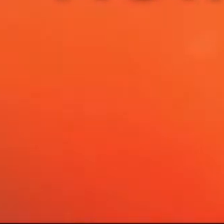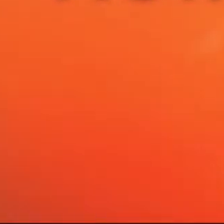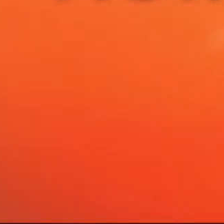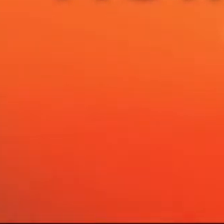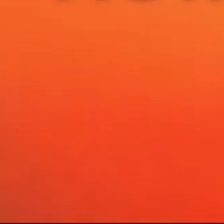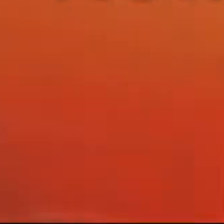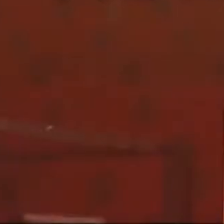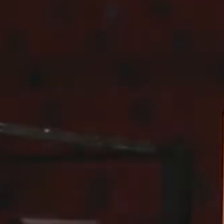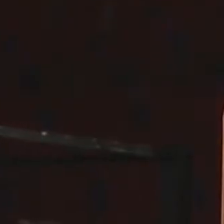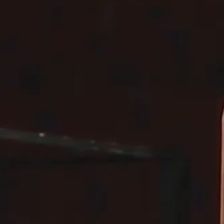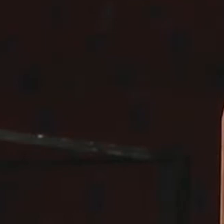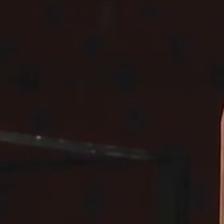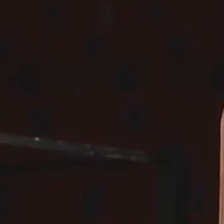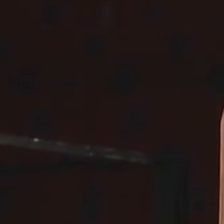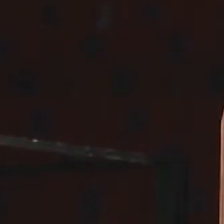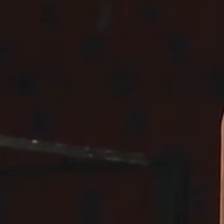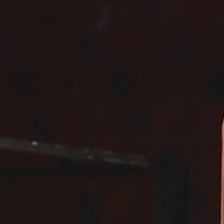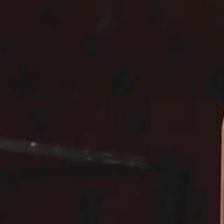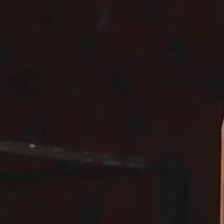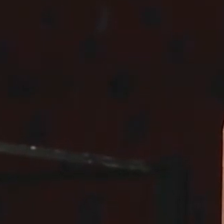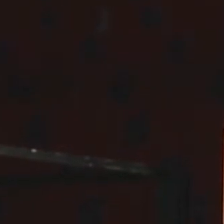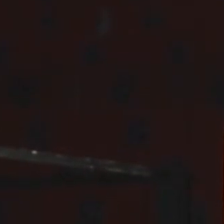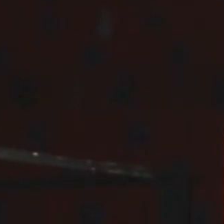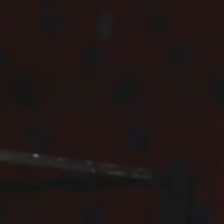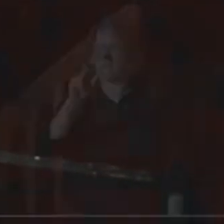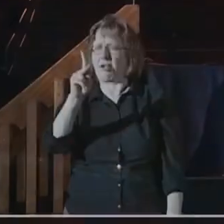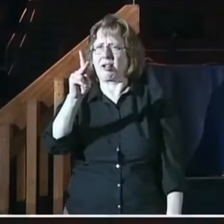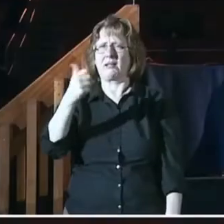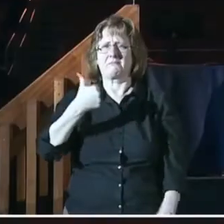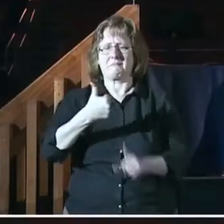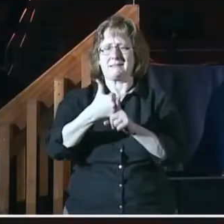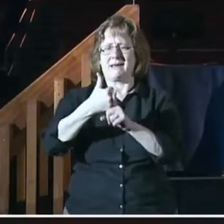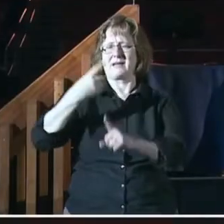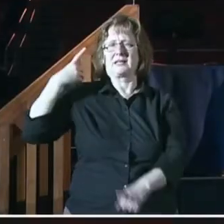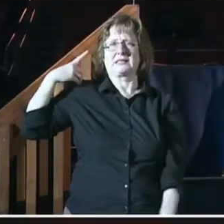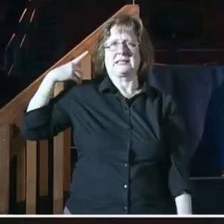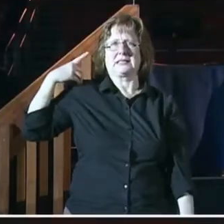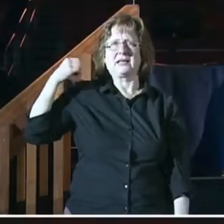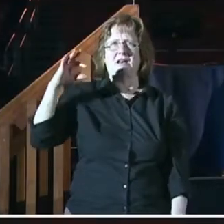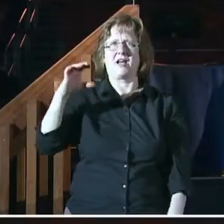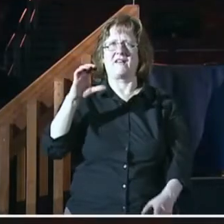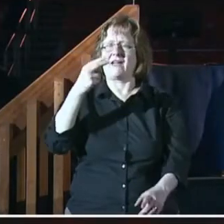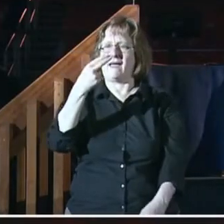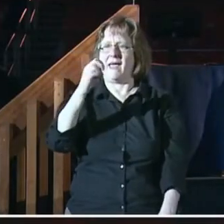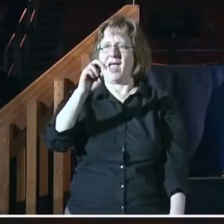Good evening. My name is Brian Conkle. I serve as the Dean of Hendricks Chapel.